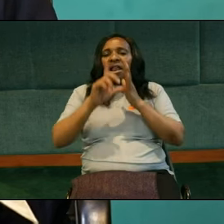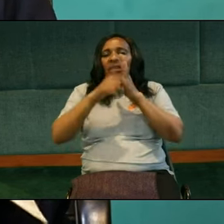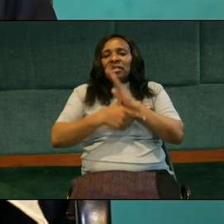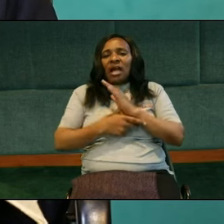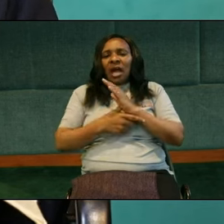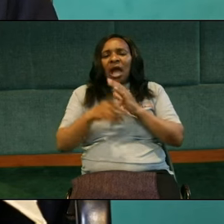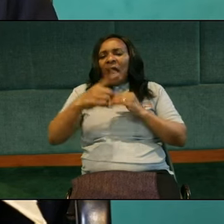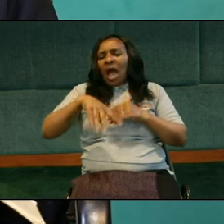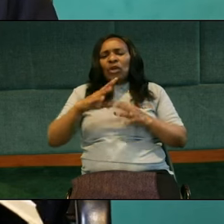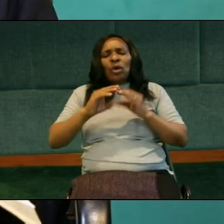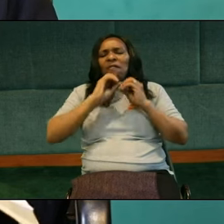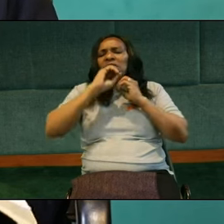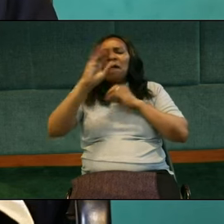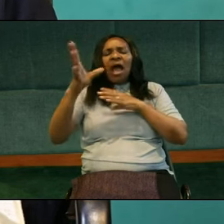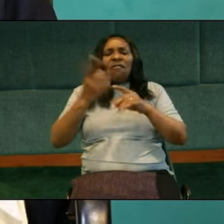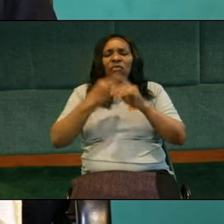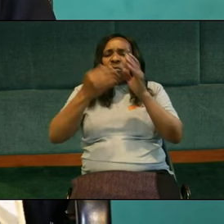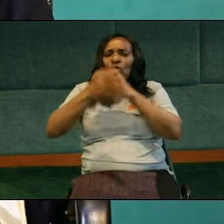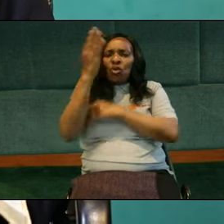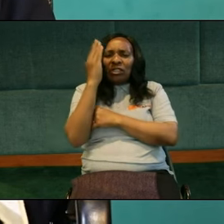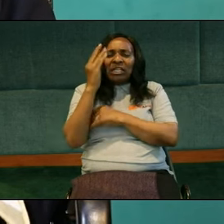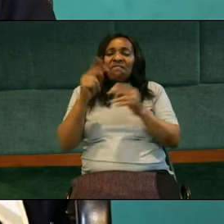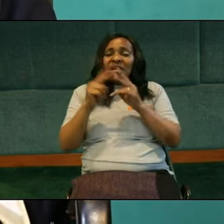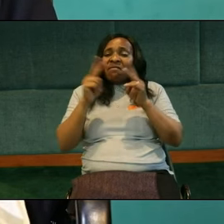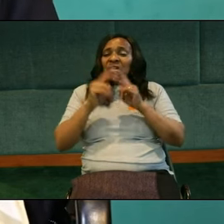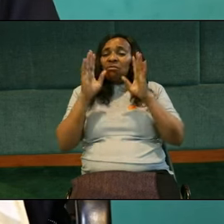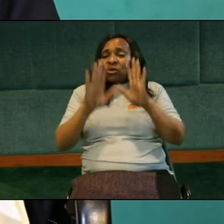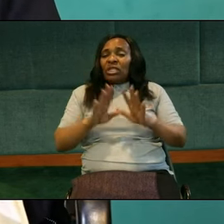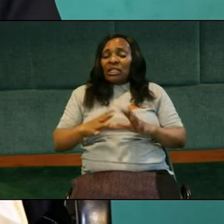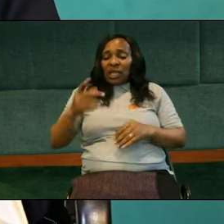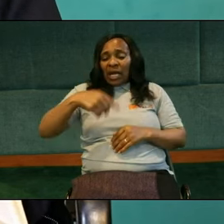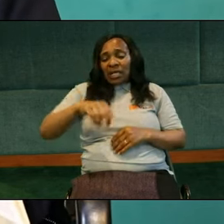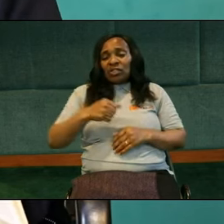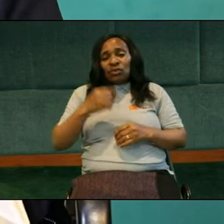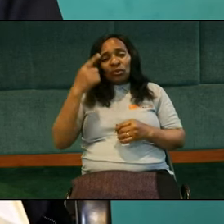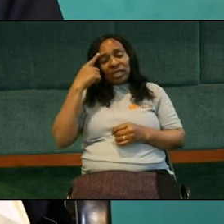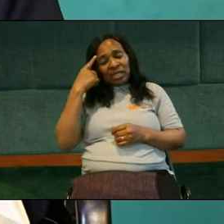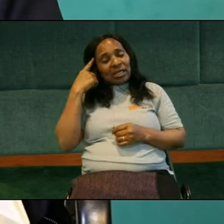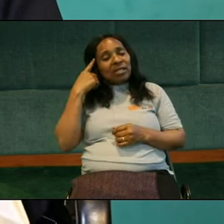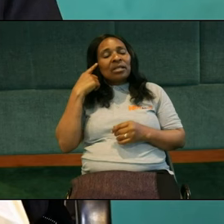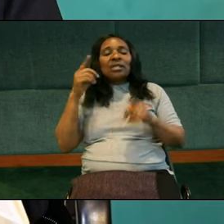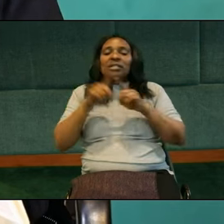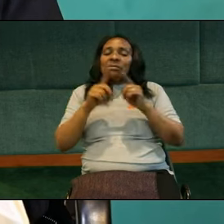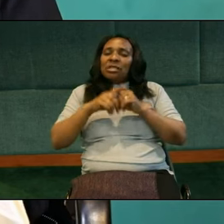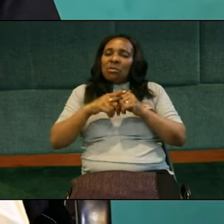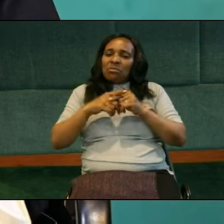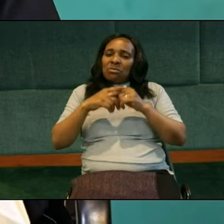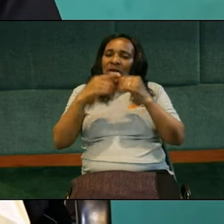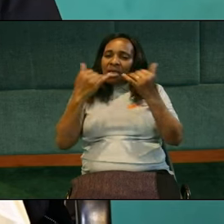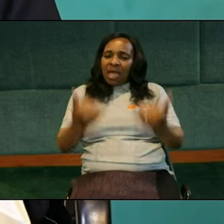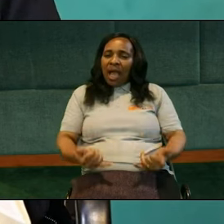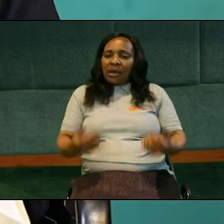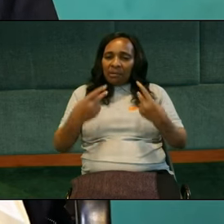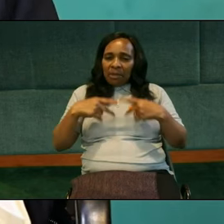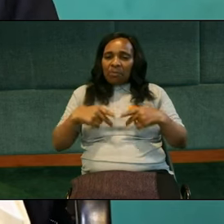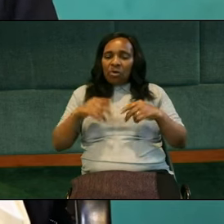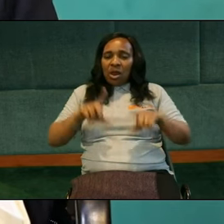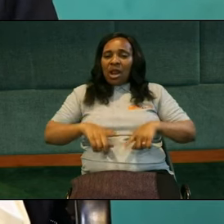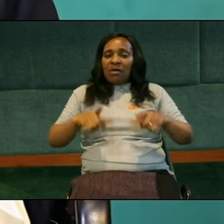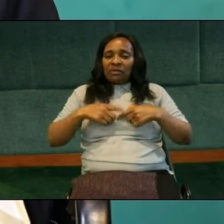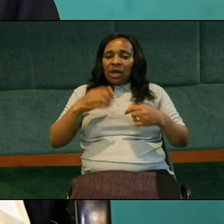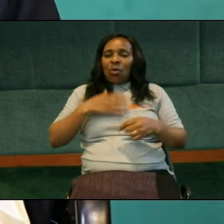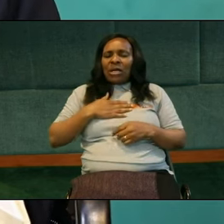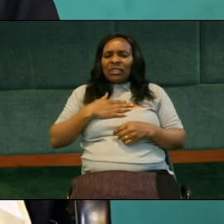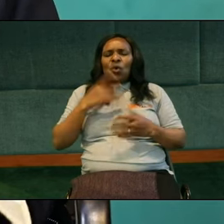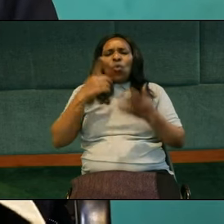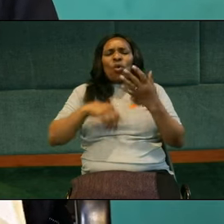far away from God. So it's important for us to think, as teenagers, even in our lives, what are some of the things that make